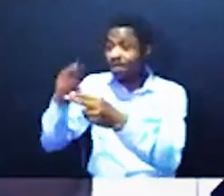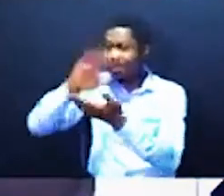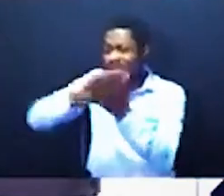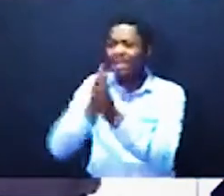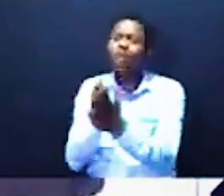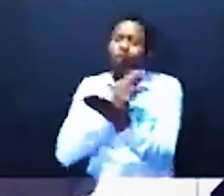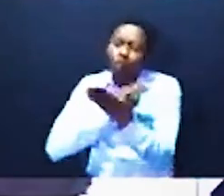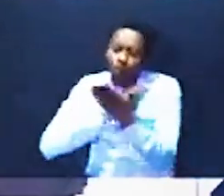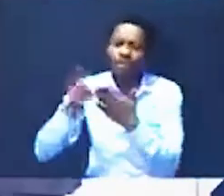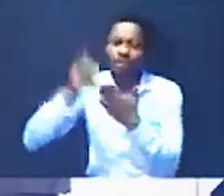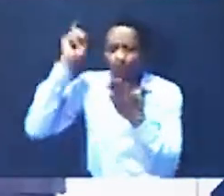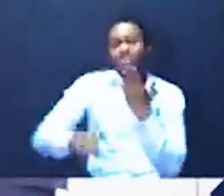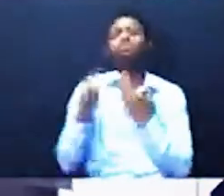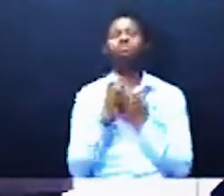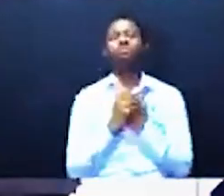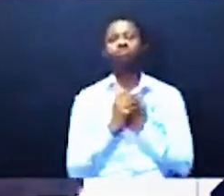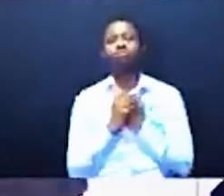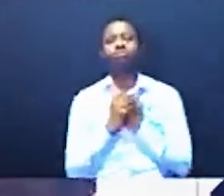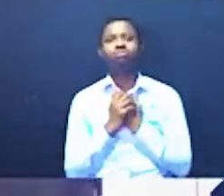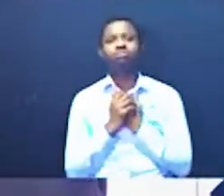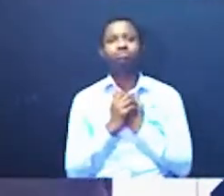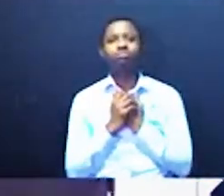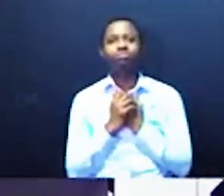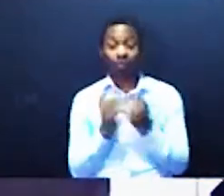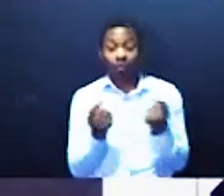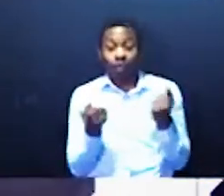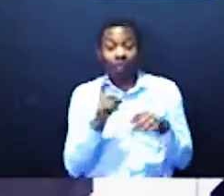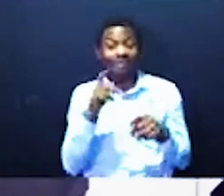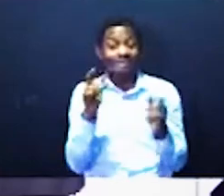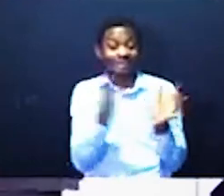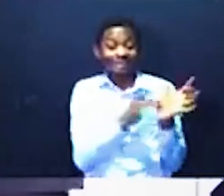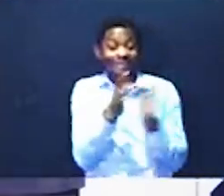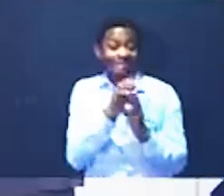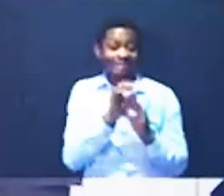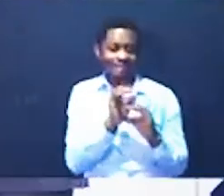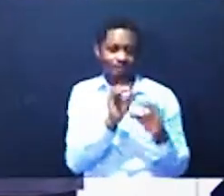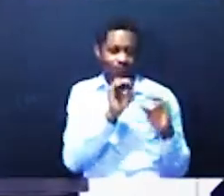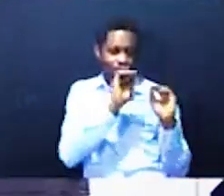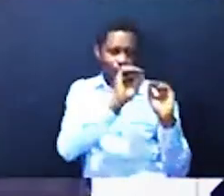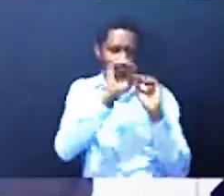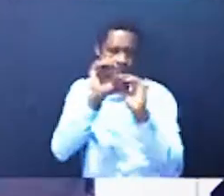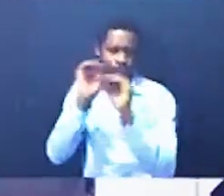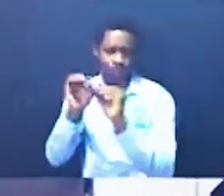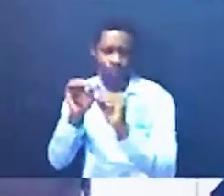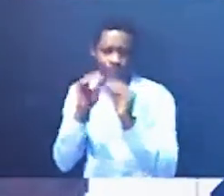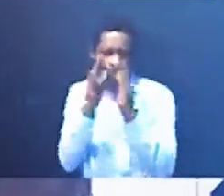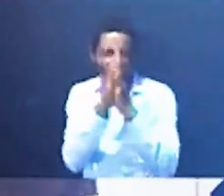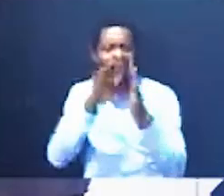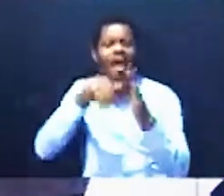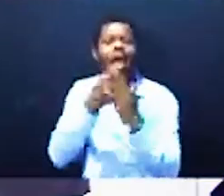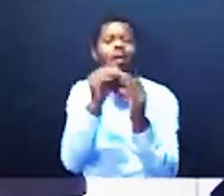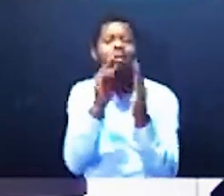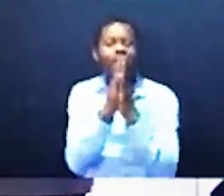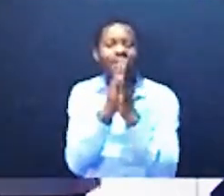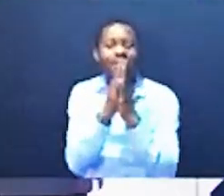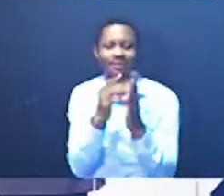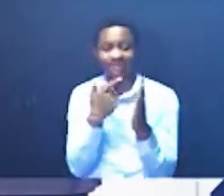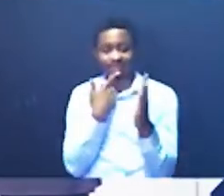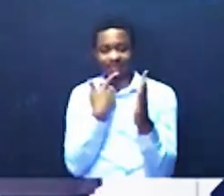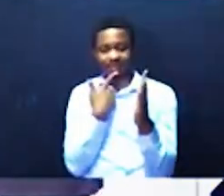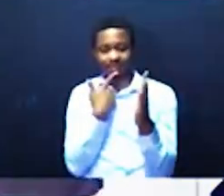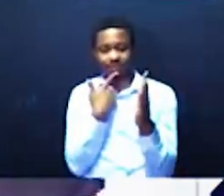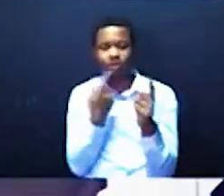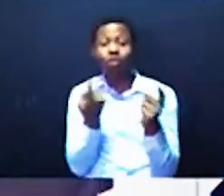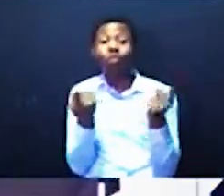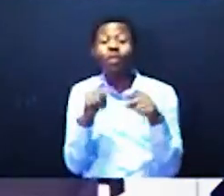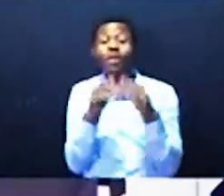holy. Then when Jesus was teaching us to pray, he says that when we are praying, we should say, Our Father in heaven,